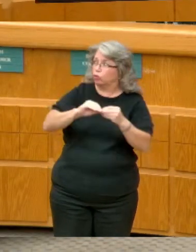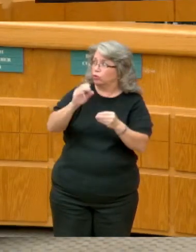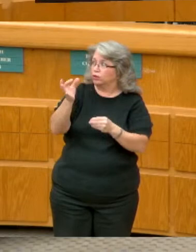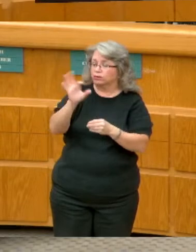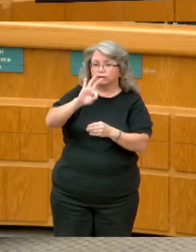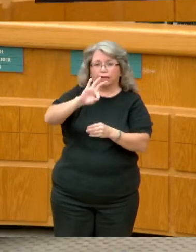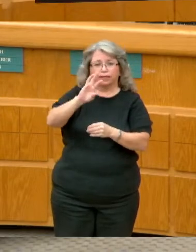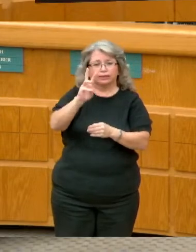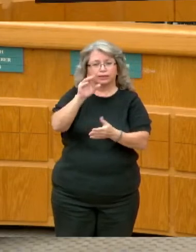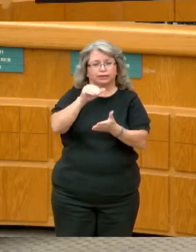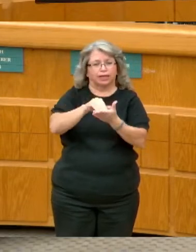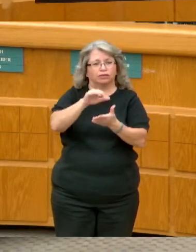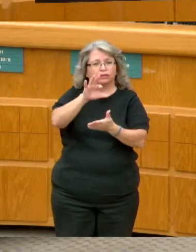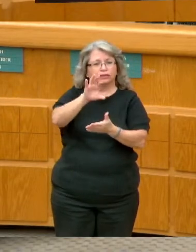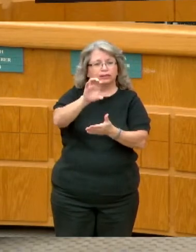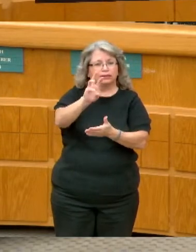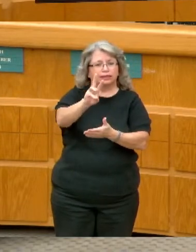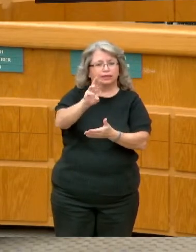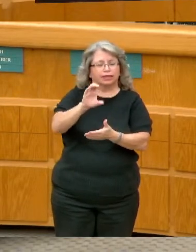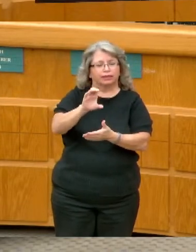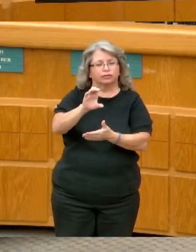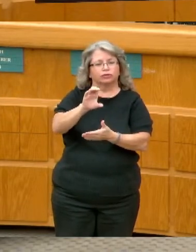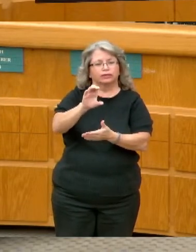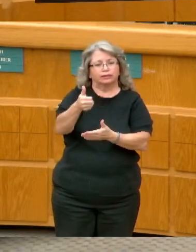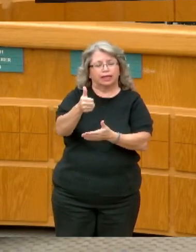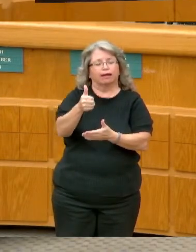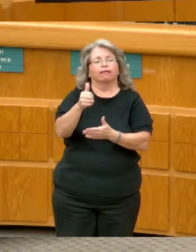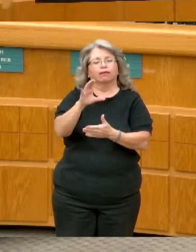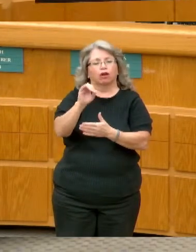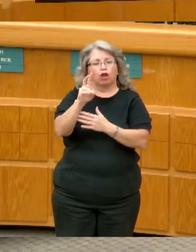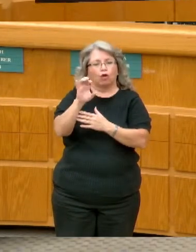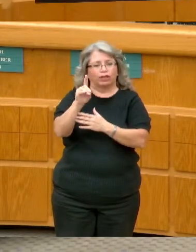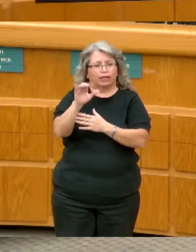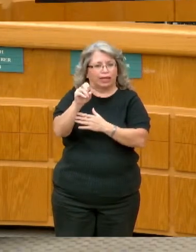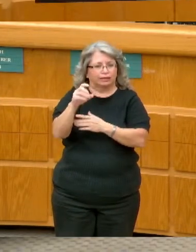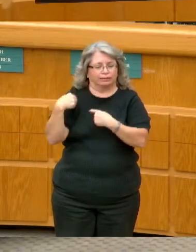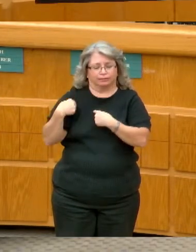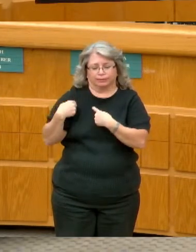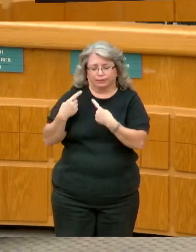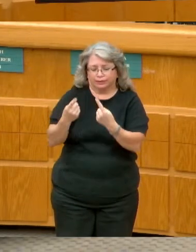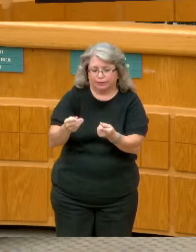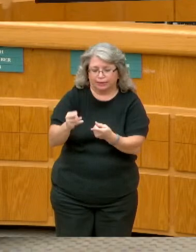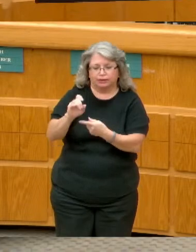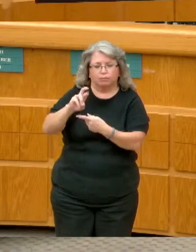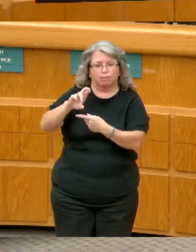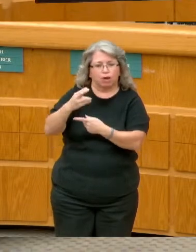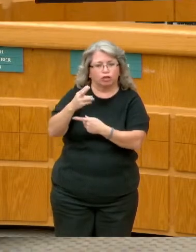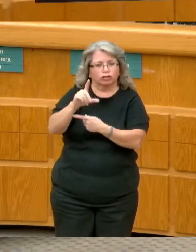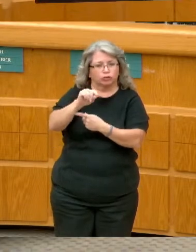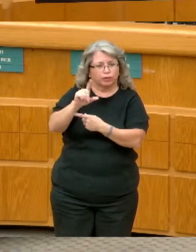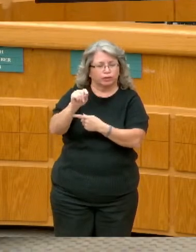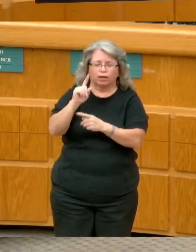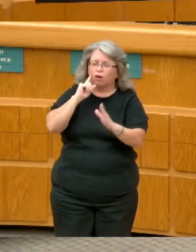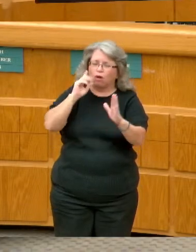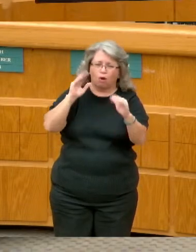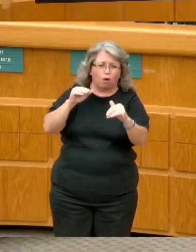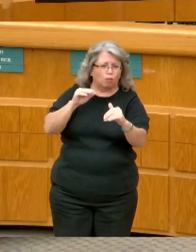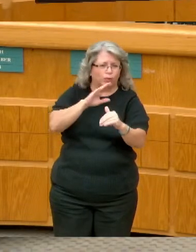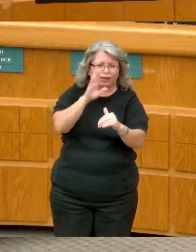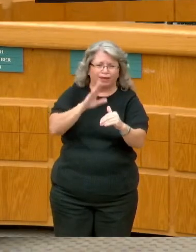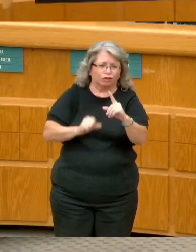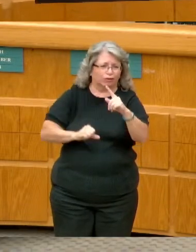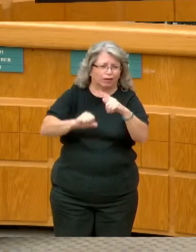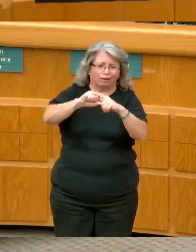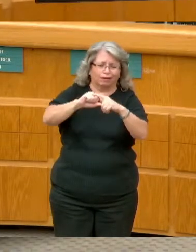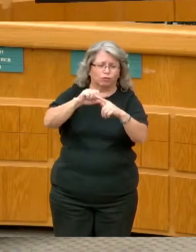96,610 COVID cases in Nueces County since March of 2020. Hopefully we will not reach that 100,000 number of